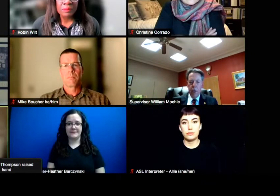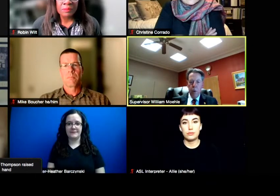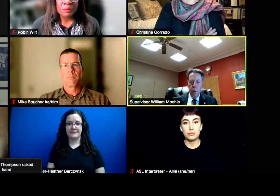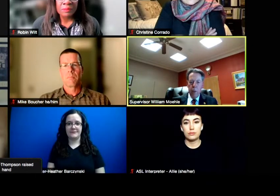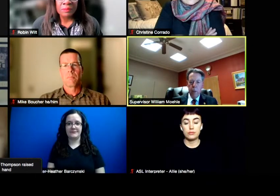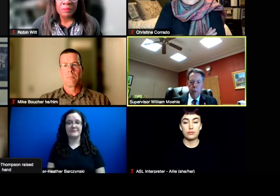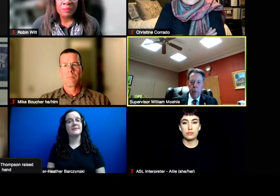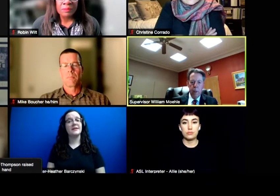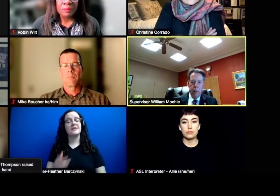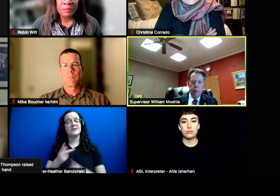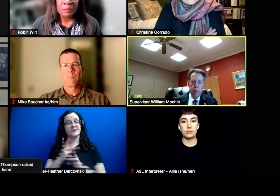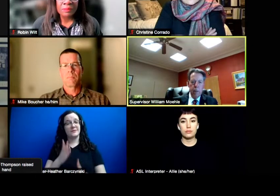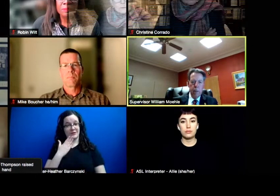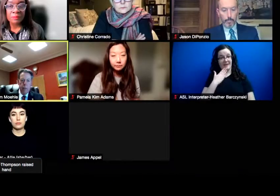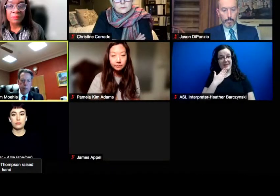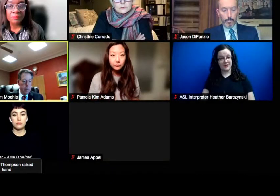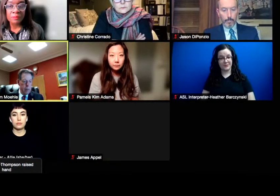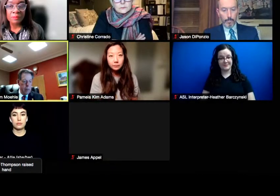Thank you.